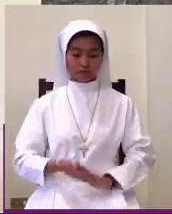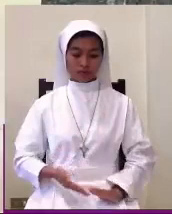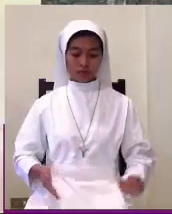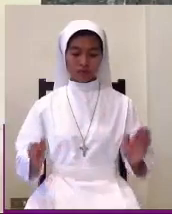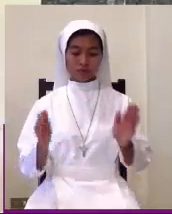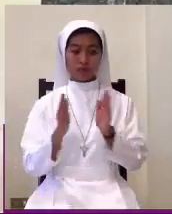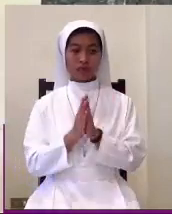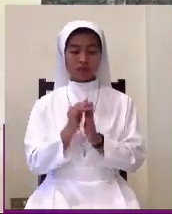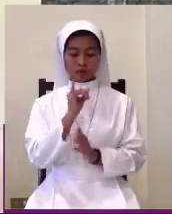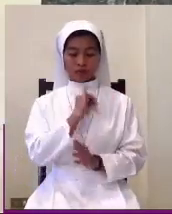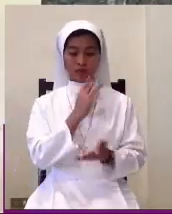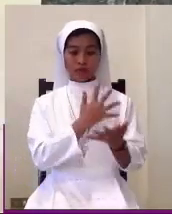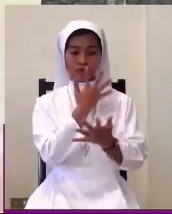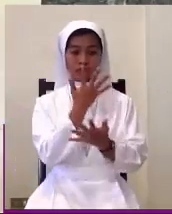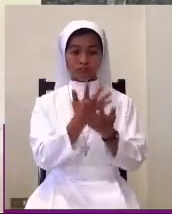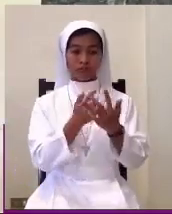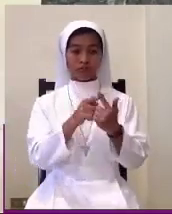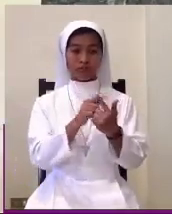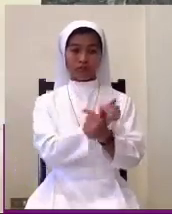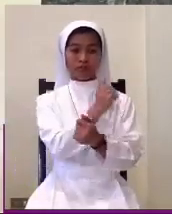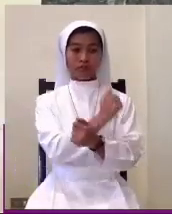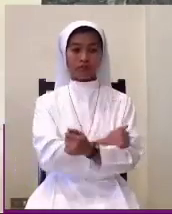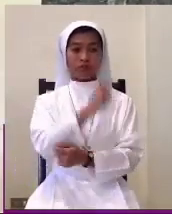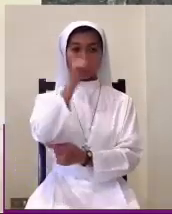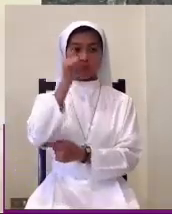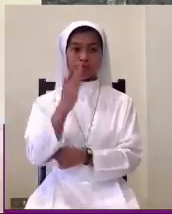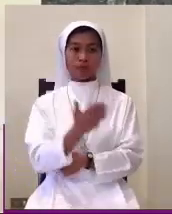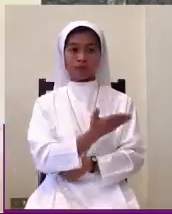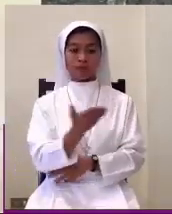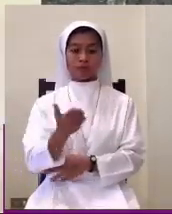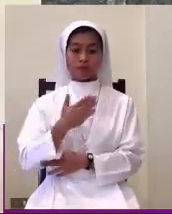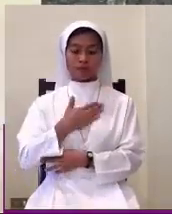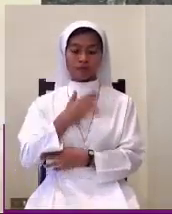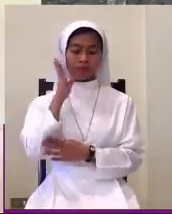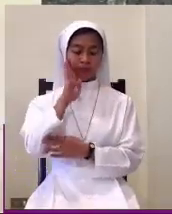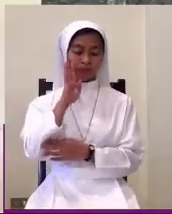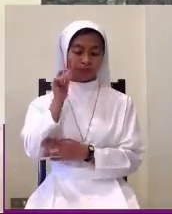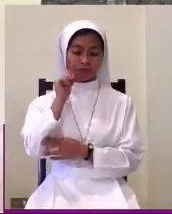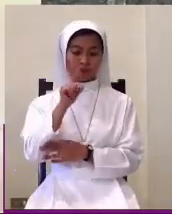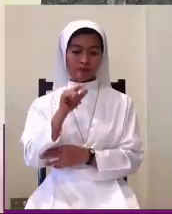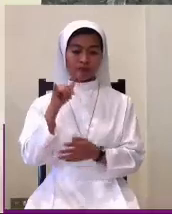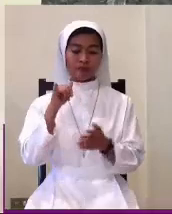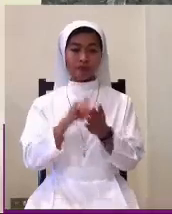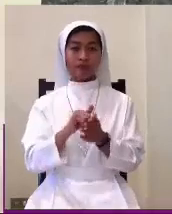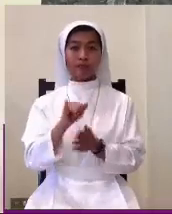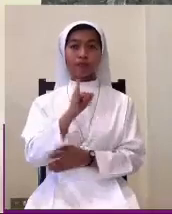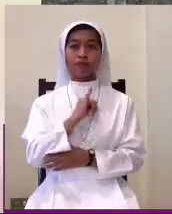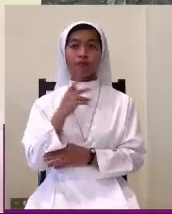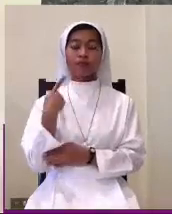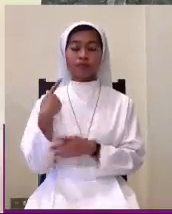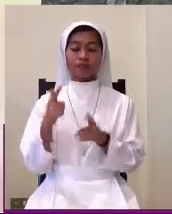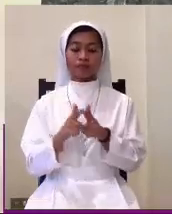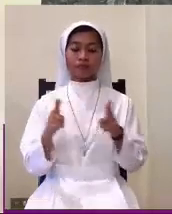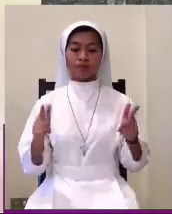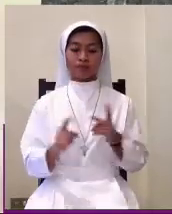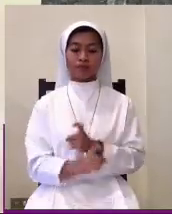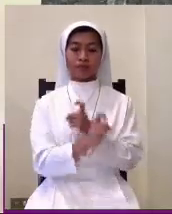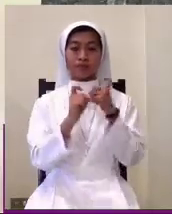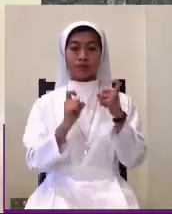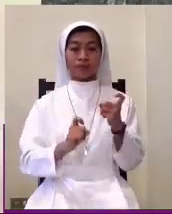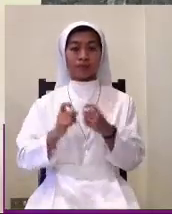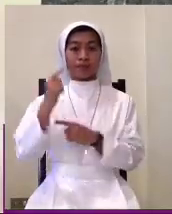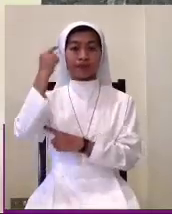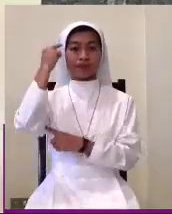I confess to Almighty God and to you, my brothers and sisters, that I have greatly